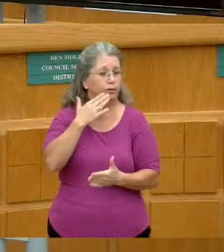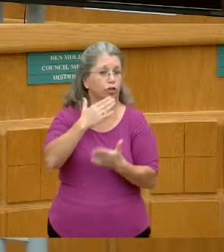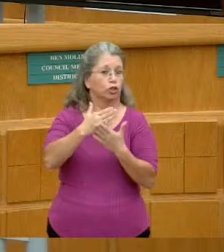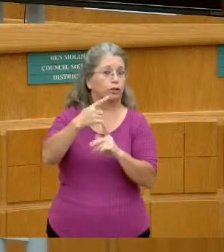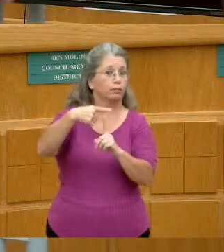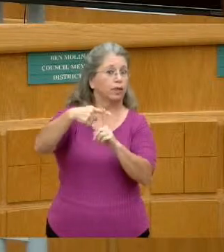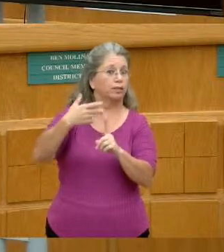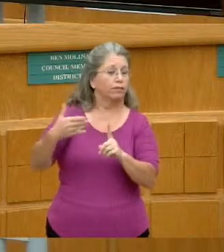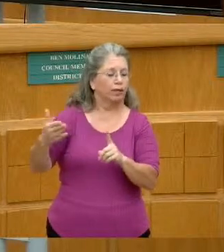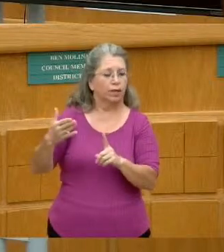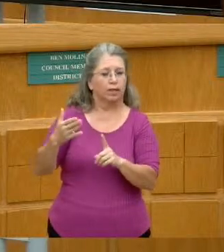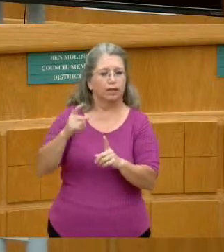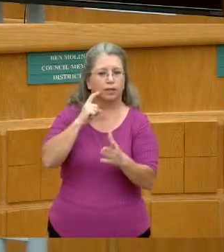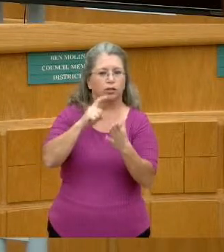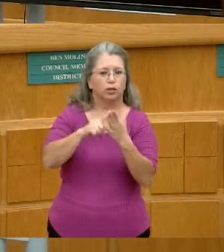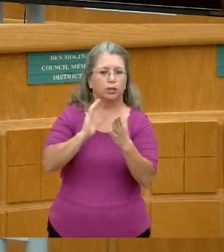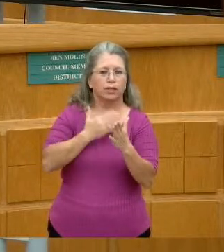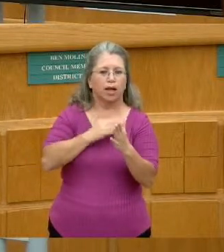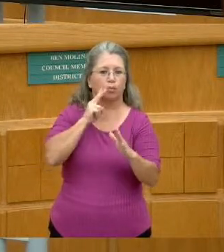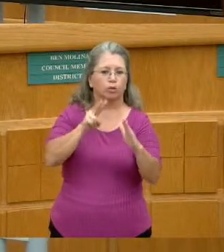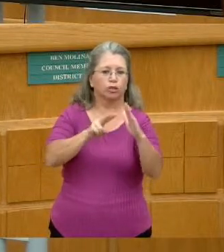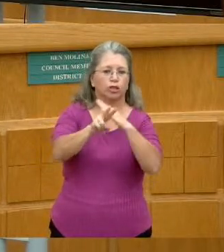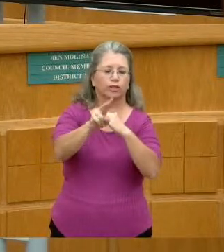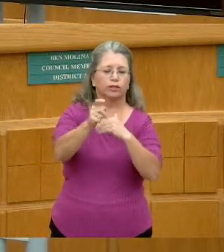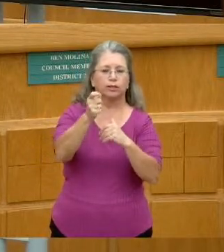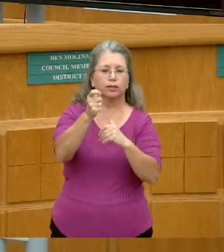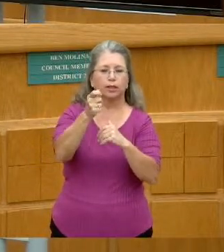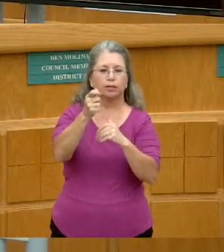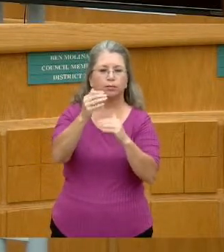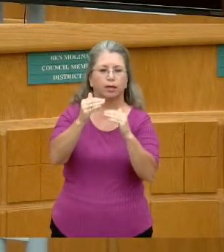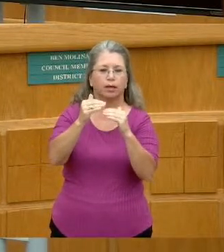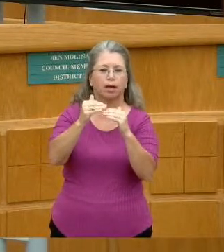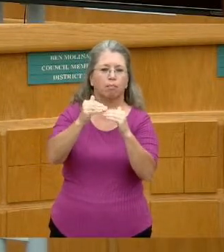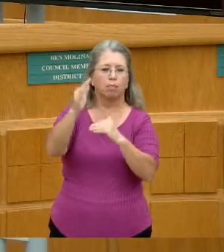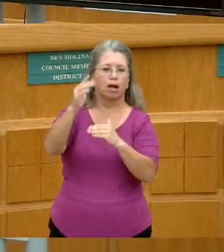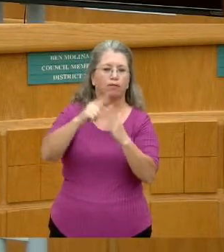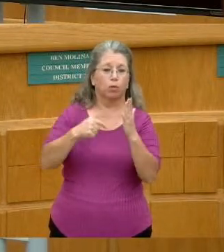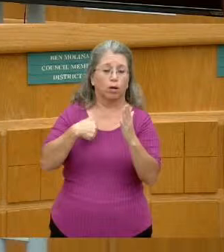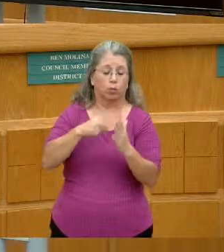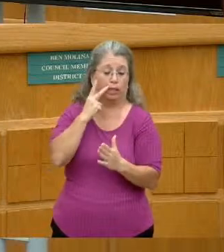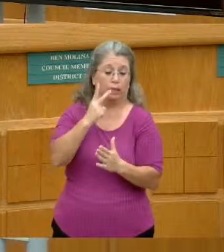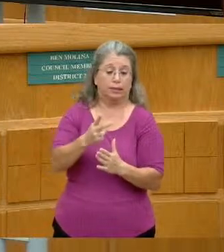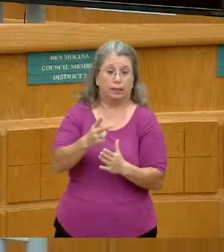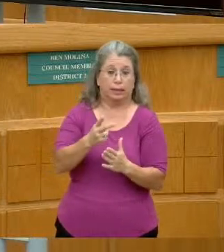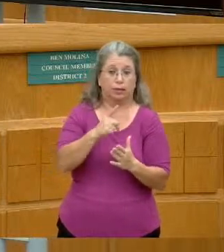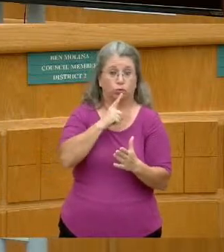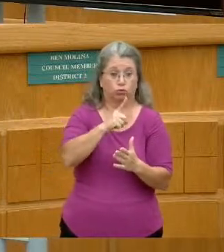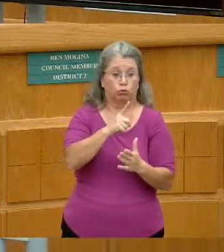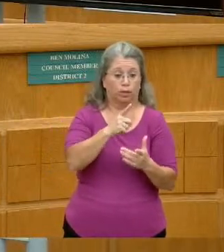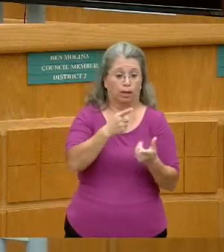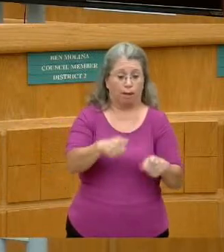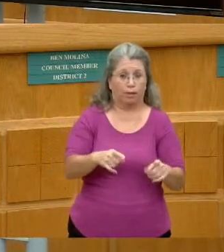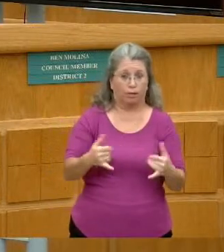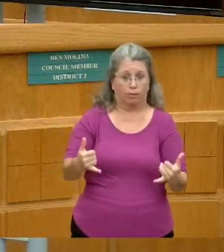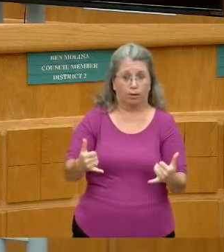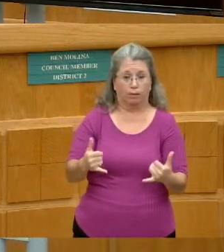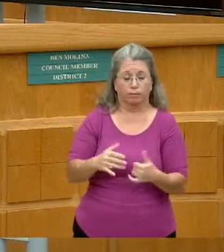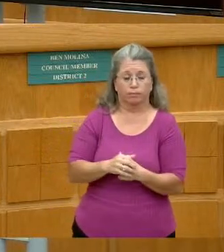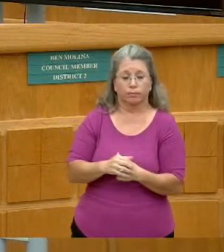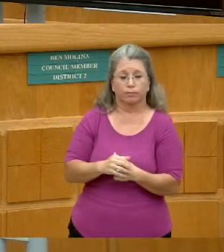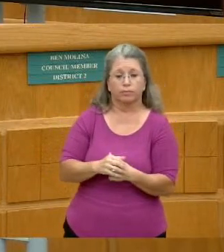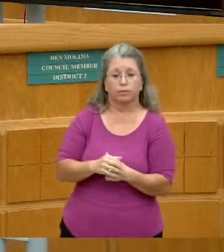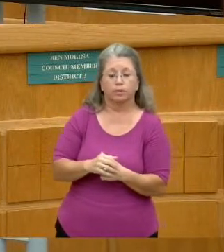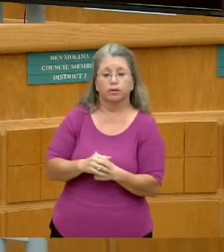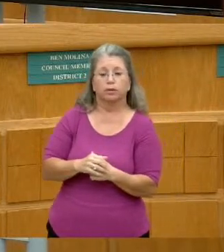notice that our projection is a little bit above what we're seeing right now. And what we can hope for is that because the projection's a little